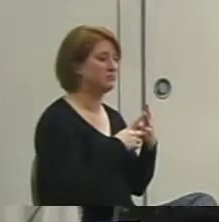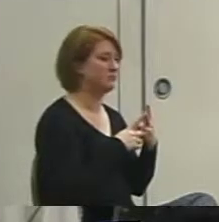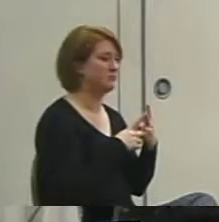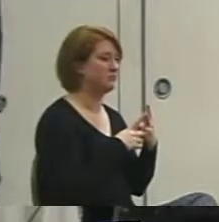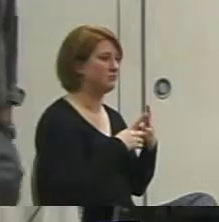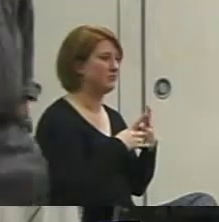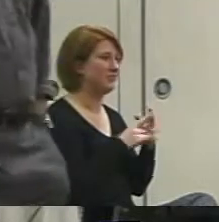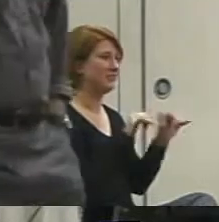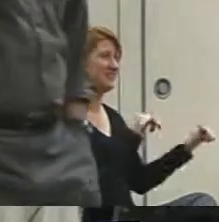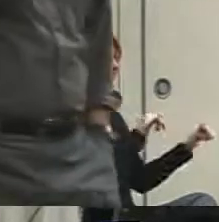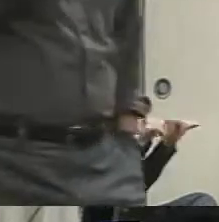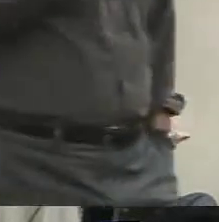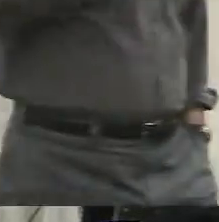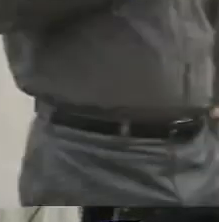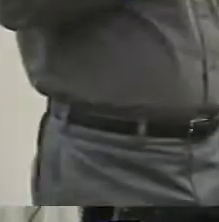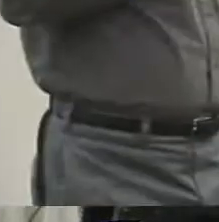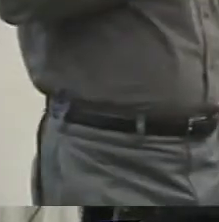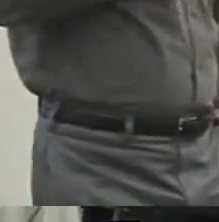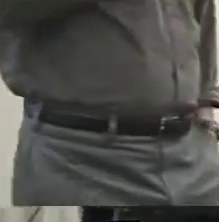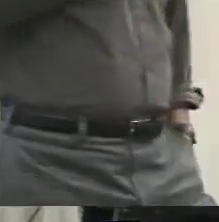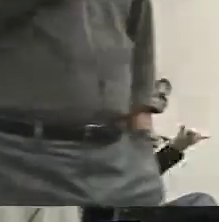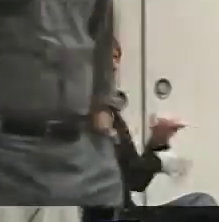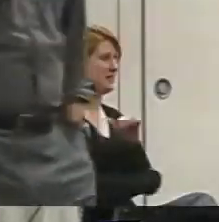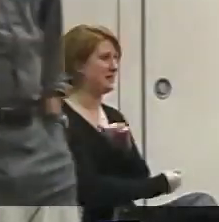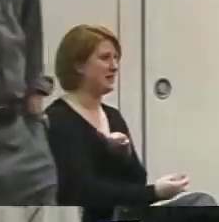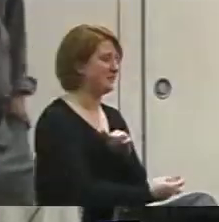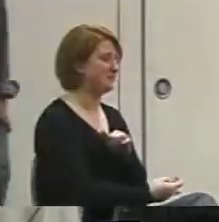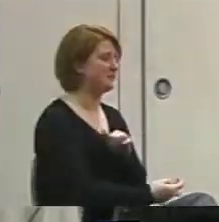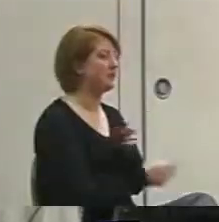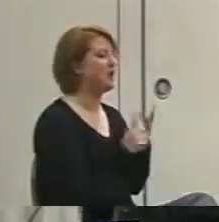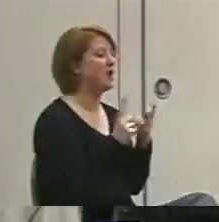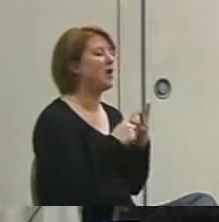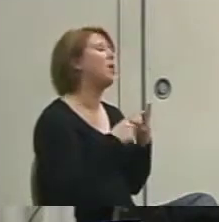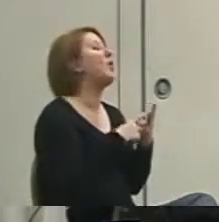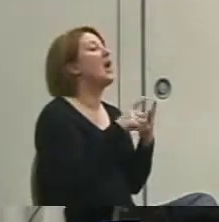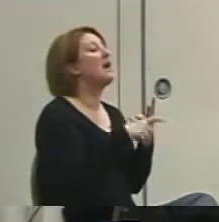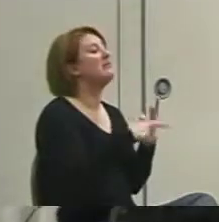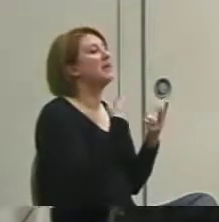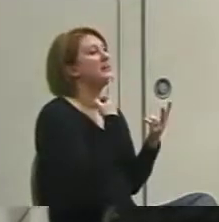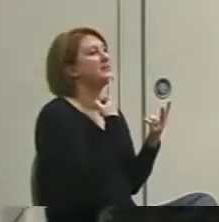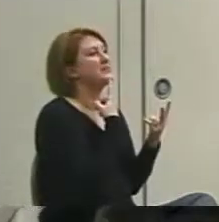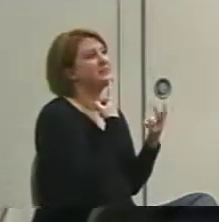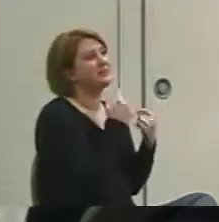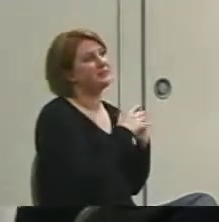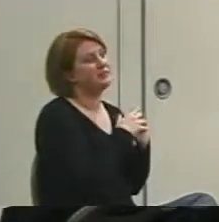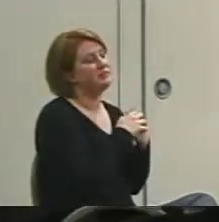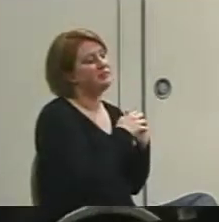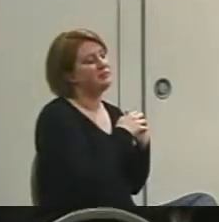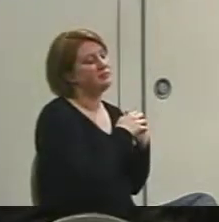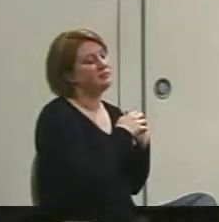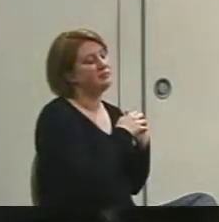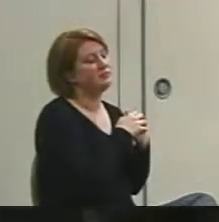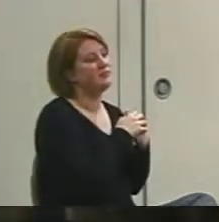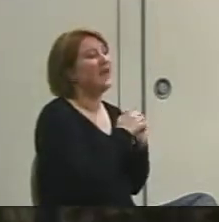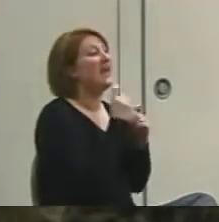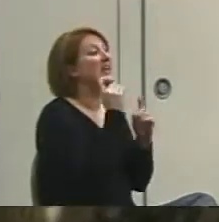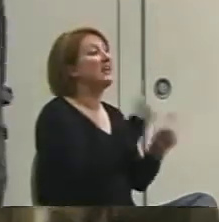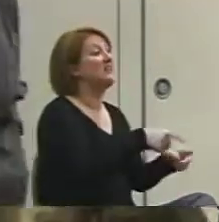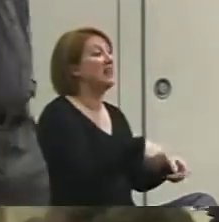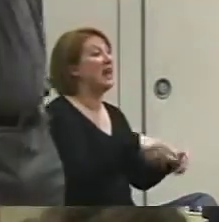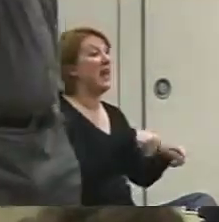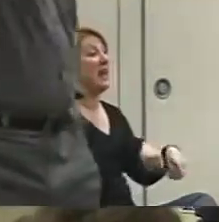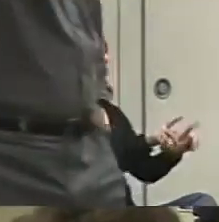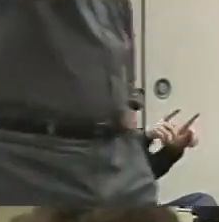it's similar to stealing, actually, the second one. And what you have to say is, given opportunities to